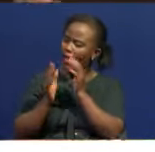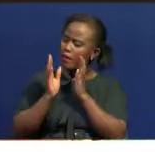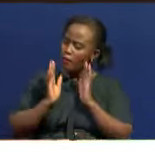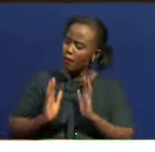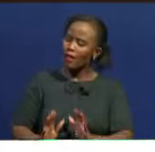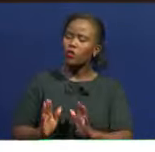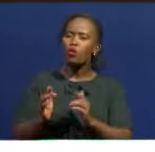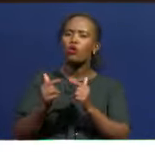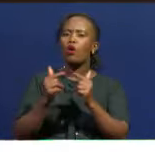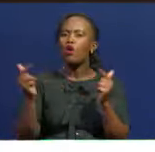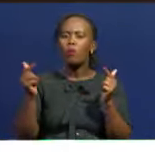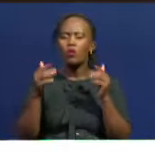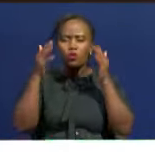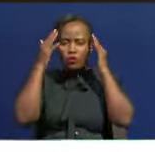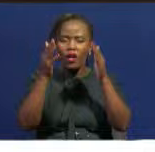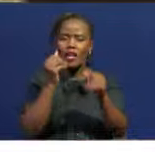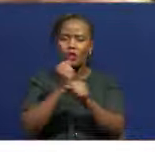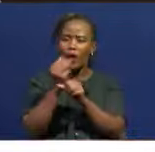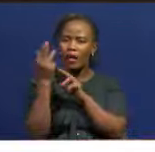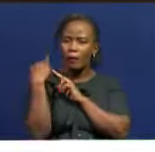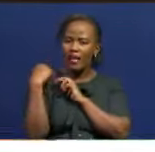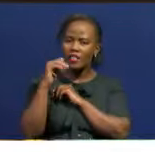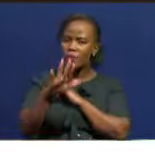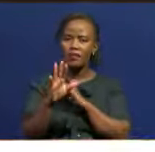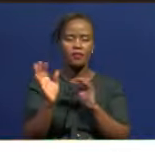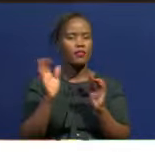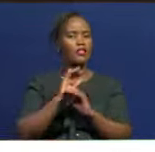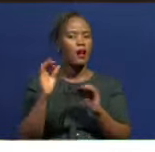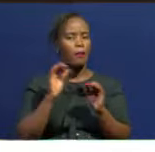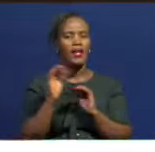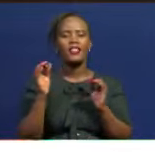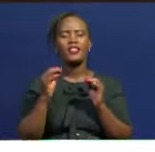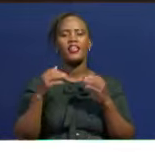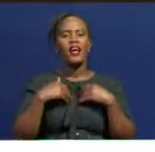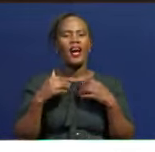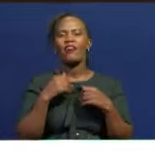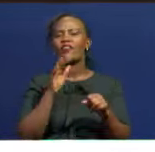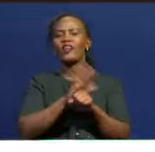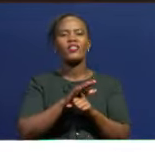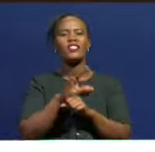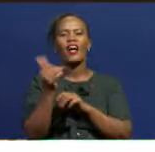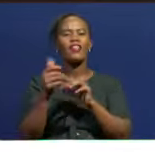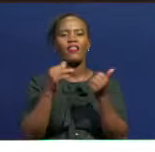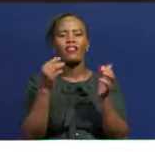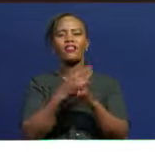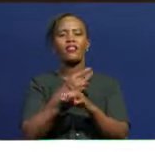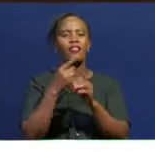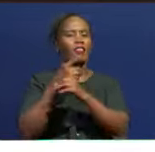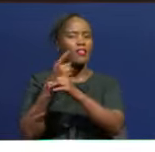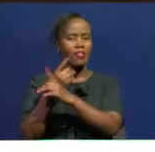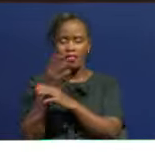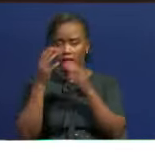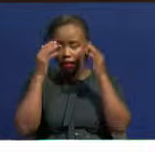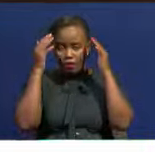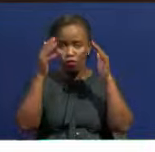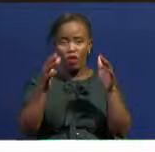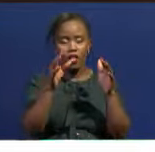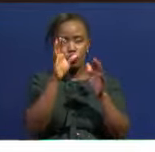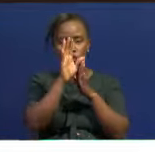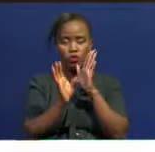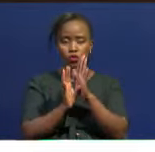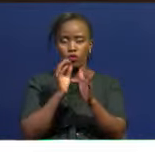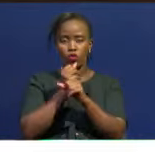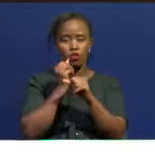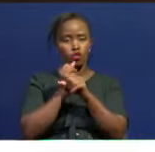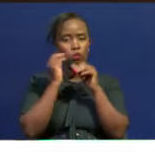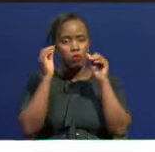kukataa kufanya kazi yake na kuingiza mambo mengi badala ya kufanya ile kazi ambayo katiba ya Kenya